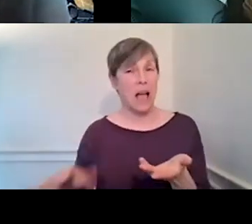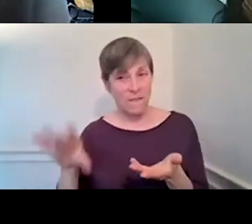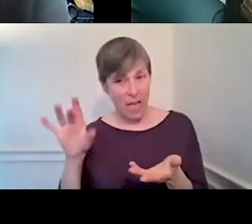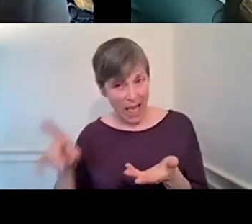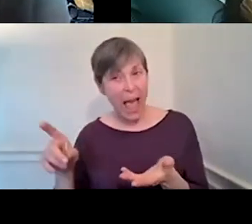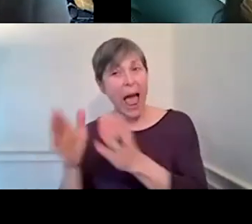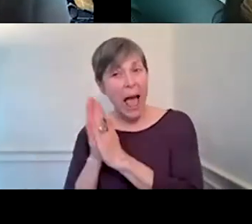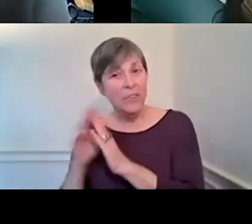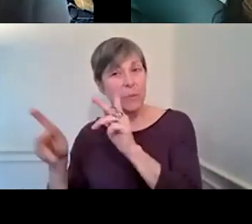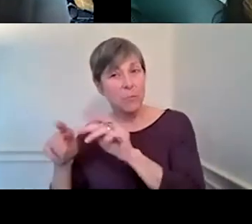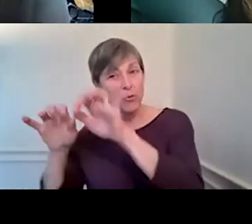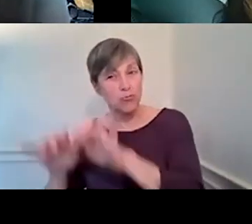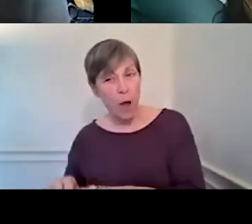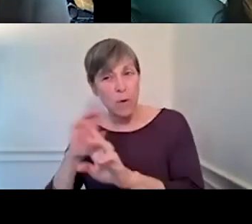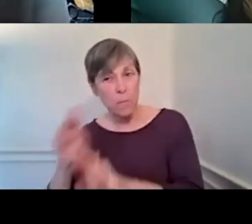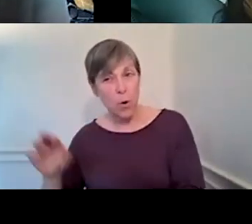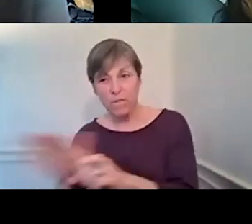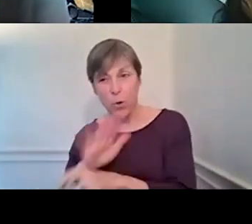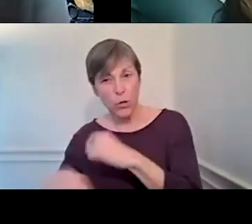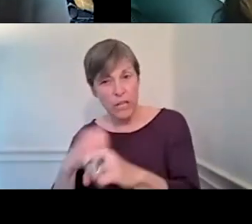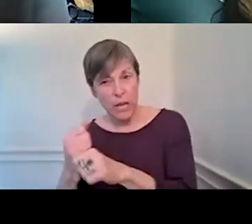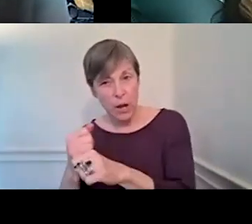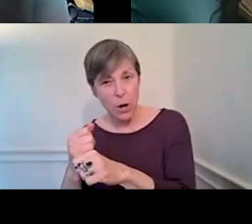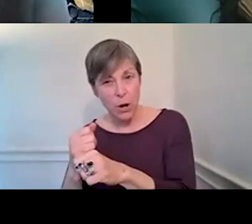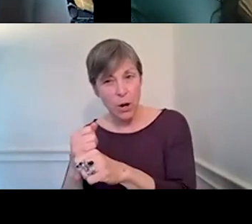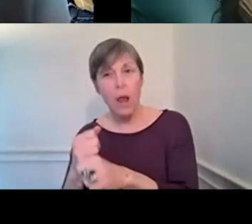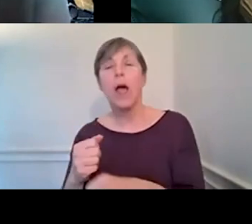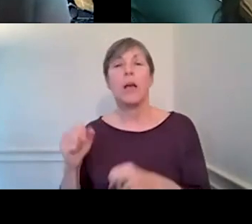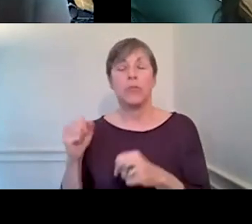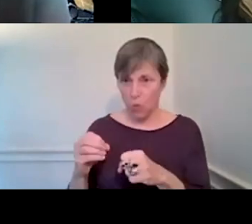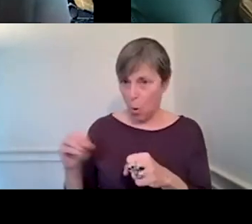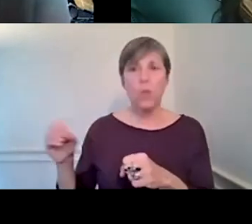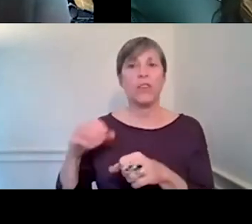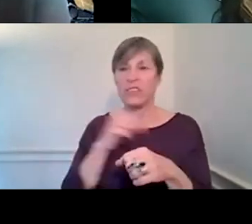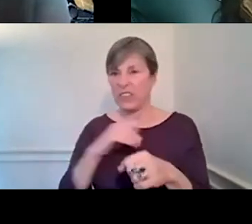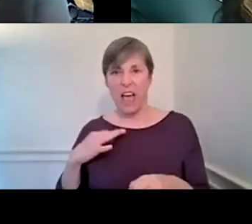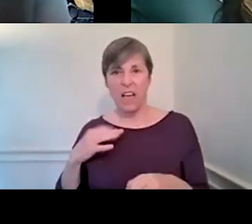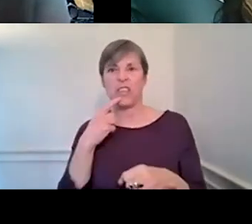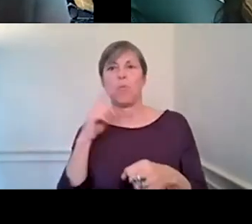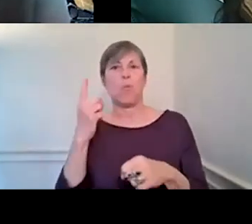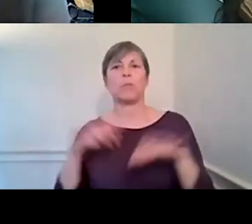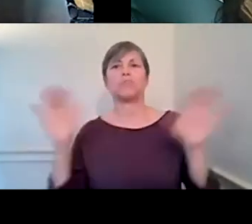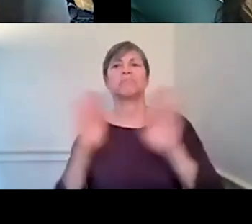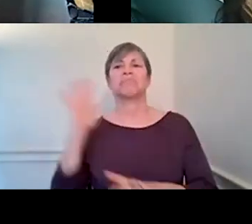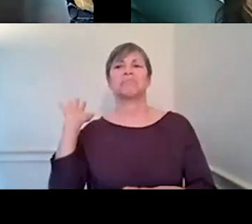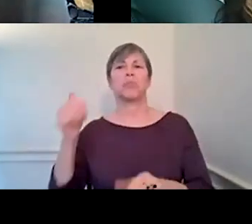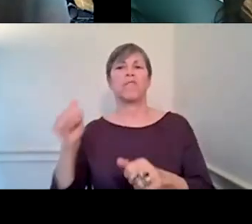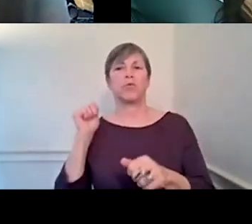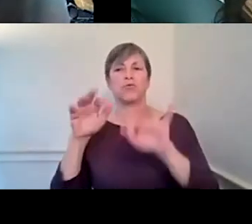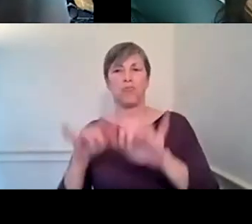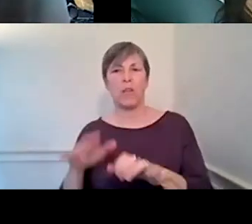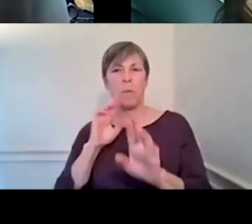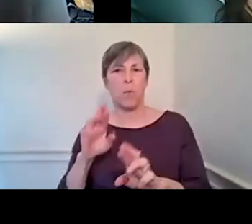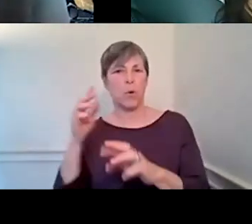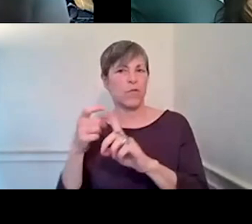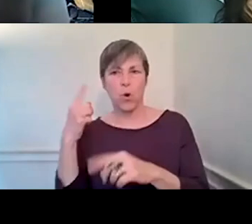for the entire year. After the year, she came back and said, writing is easy now. So it's a lot of these things are,